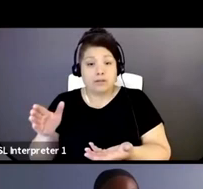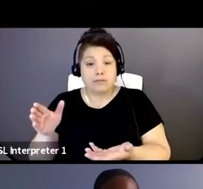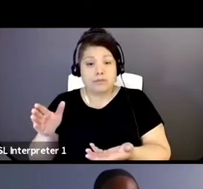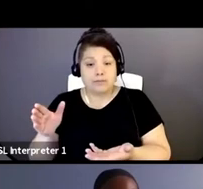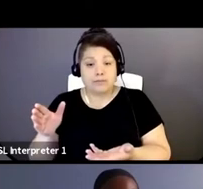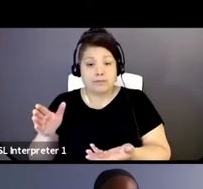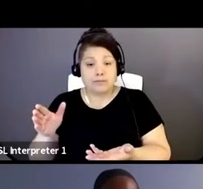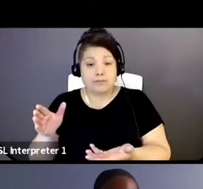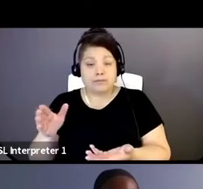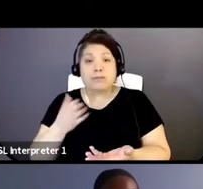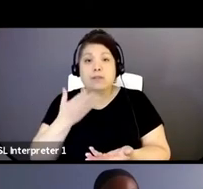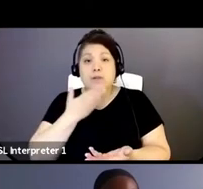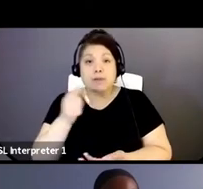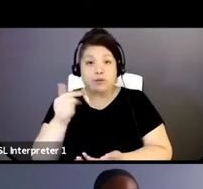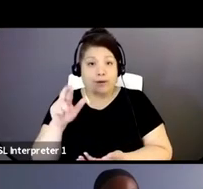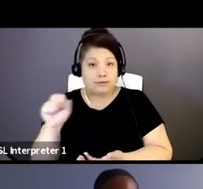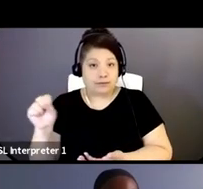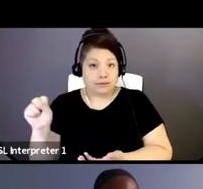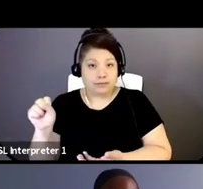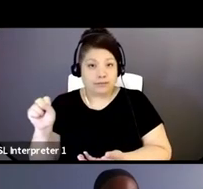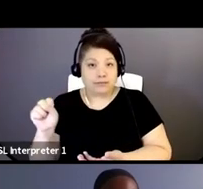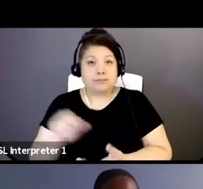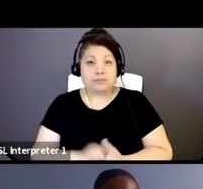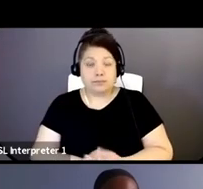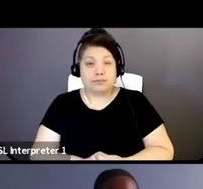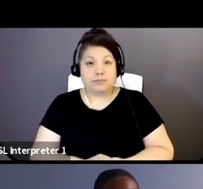and the sweetgrass that I have in there.